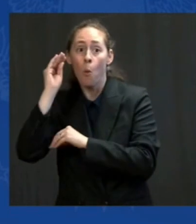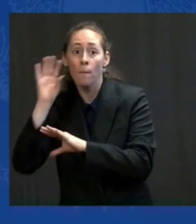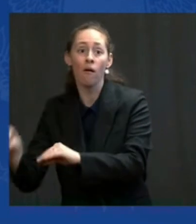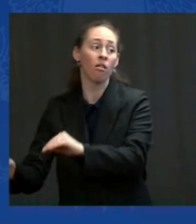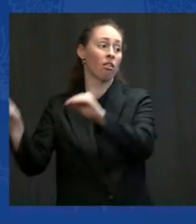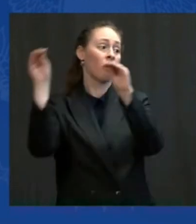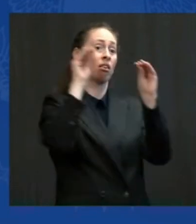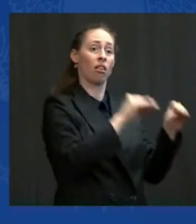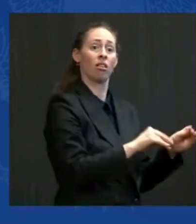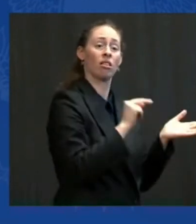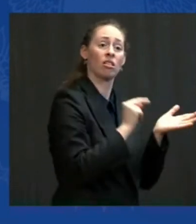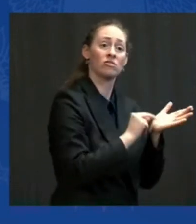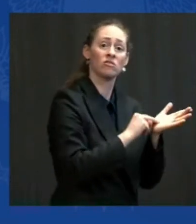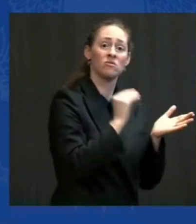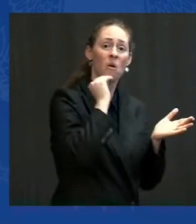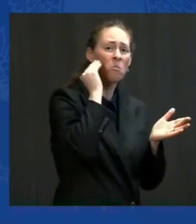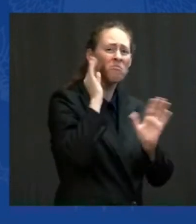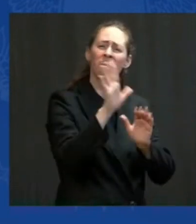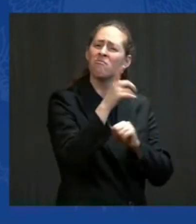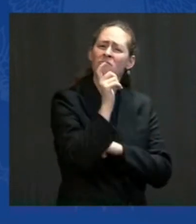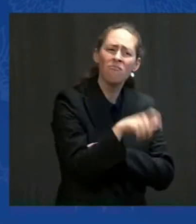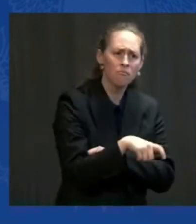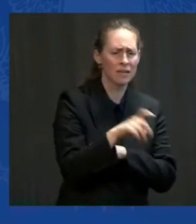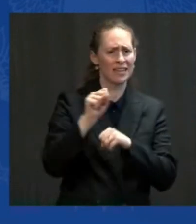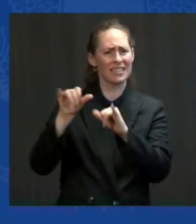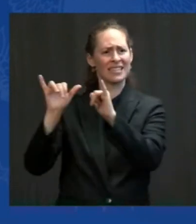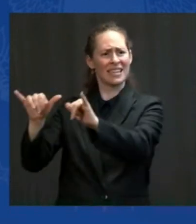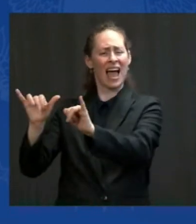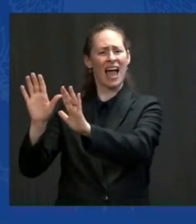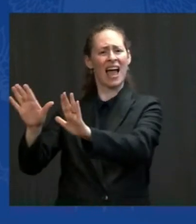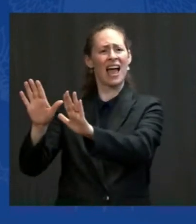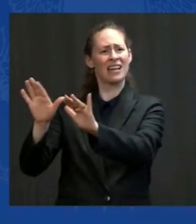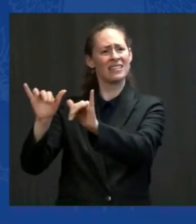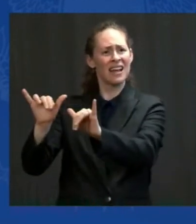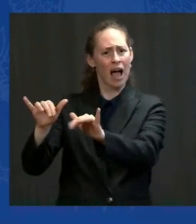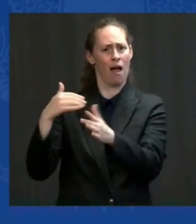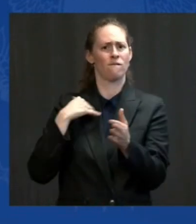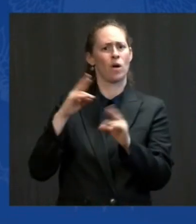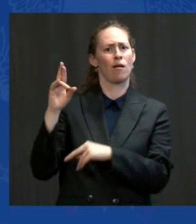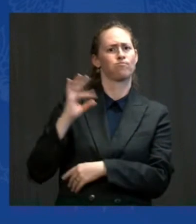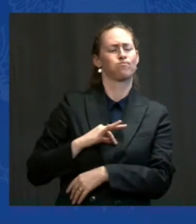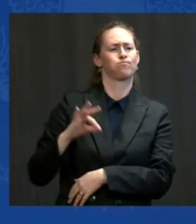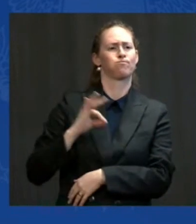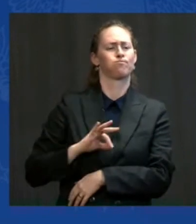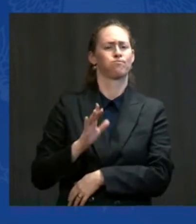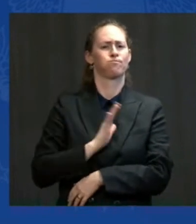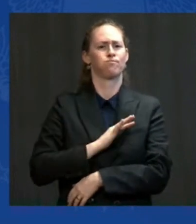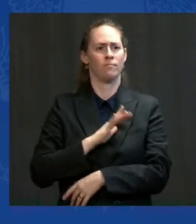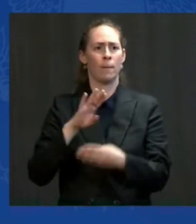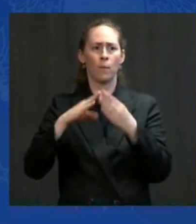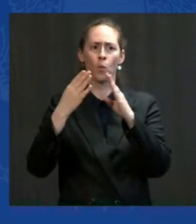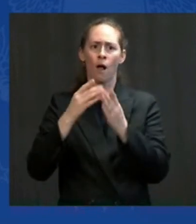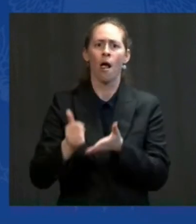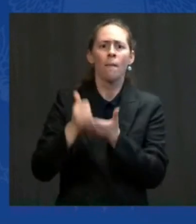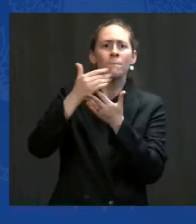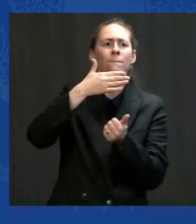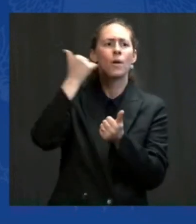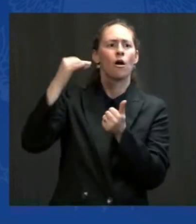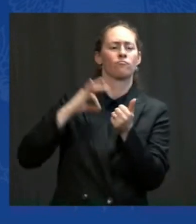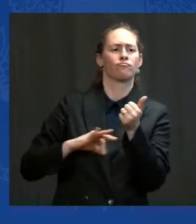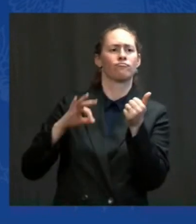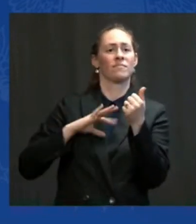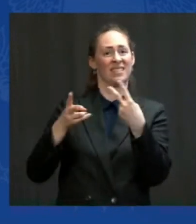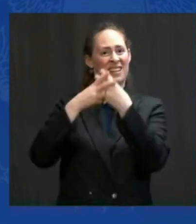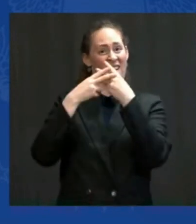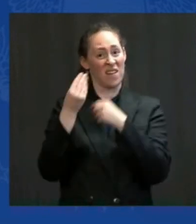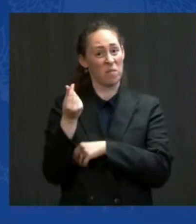mentally and every other way, is a benefit, a significant benefit for the community as well as cost.